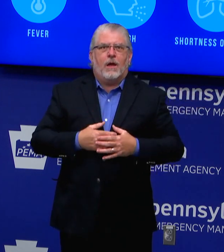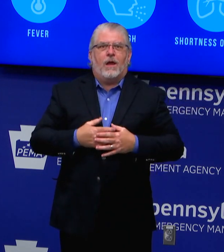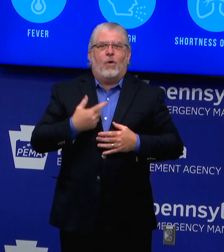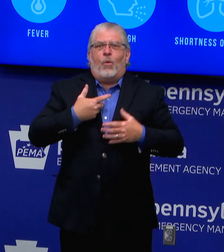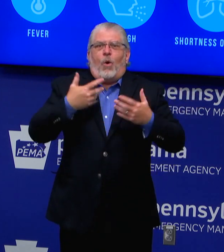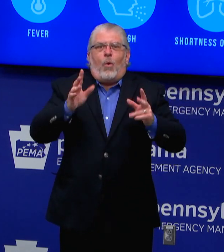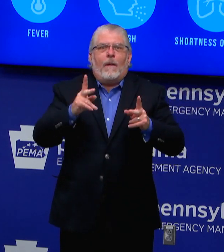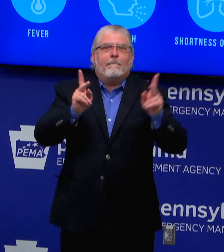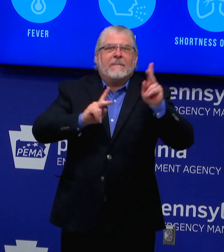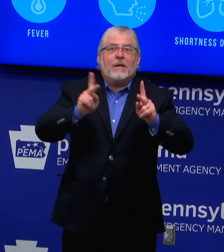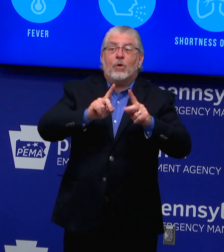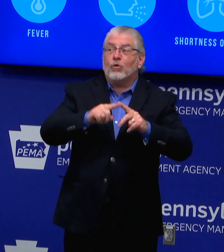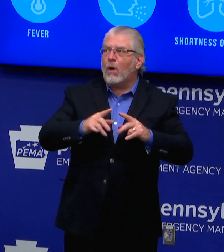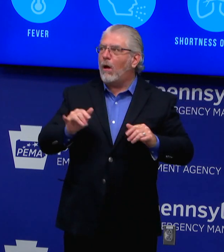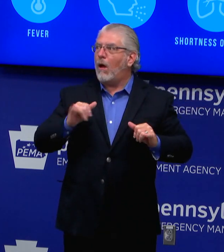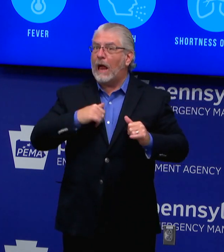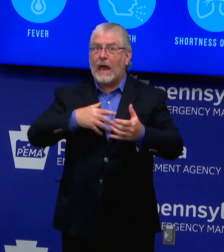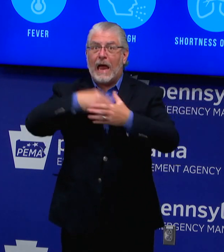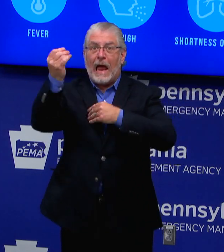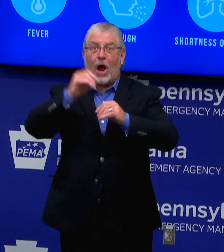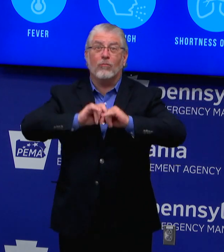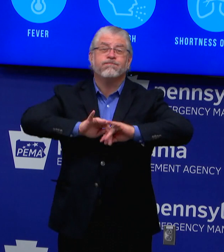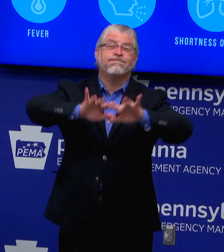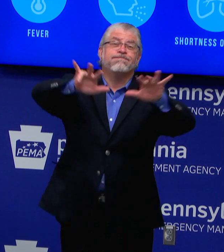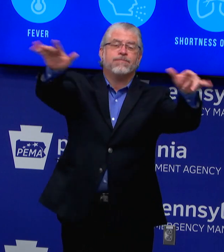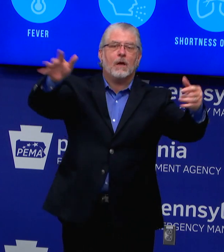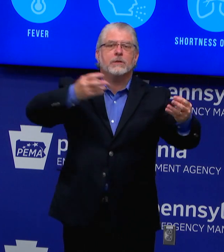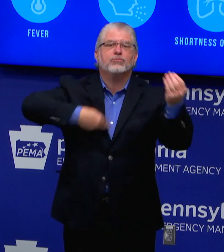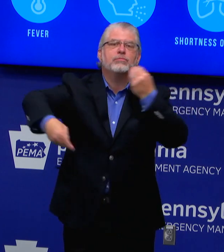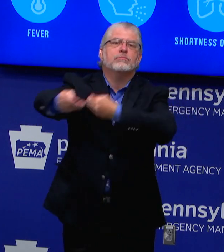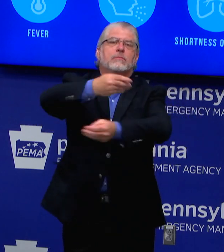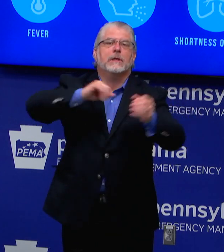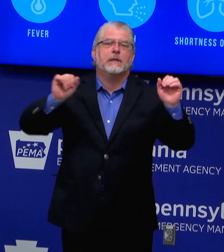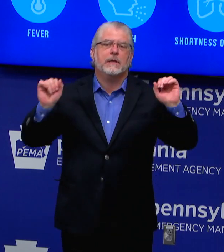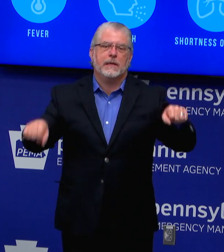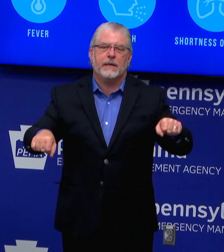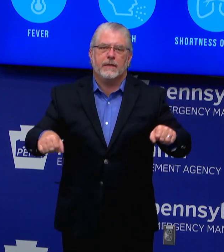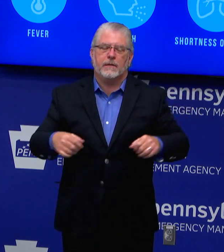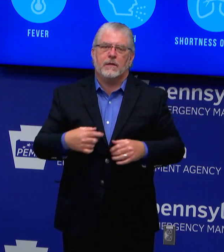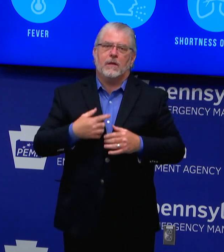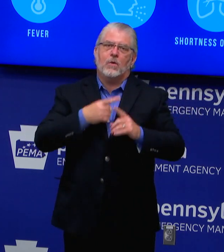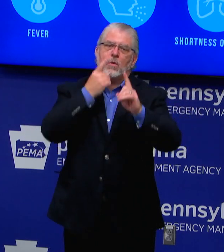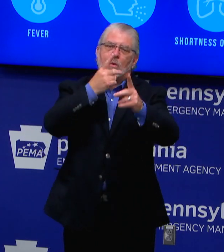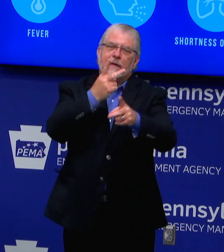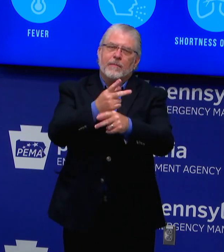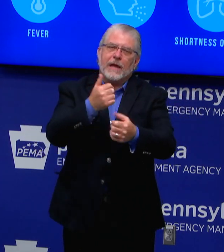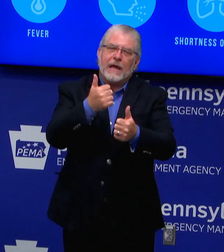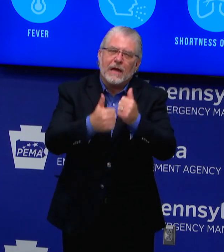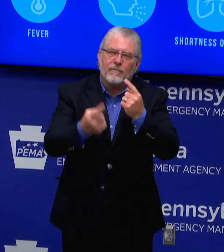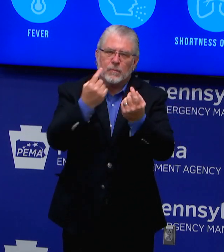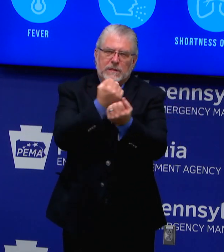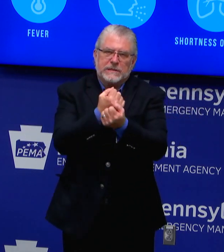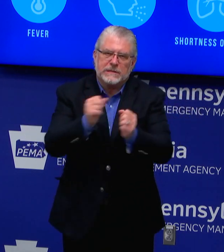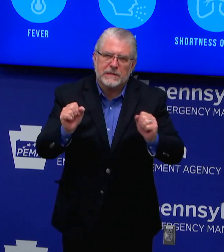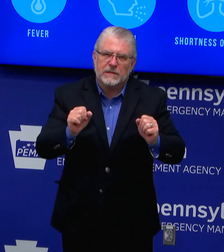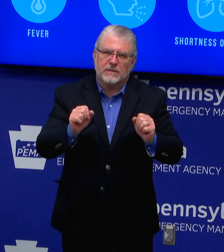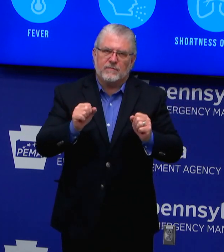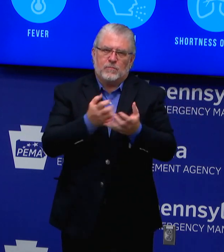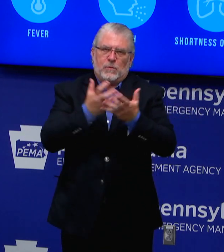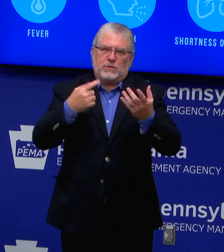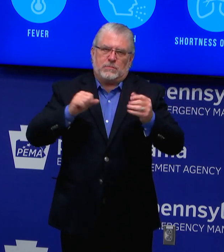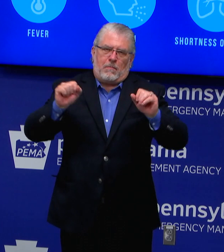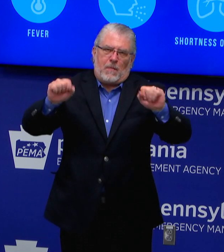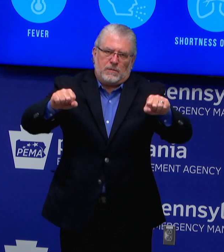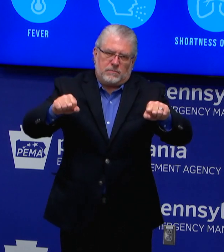spread. We want to keep people safe. I think we need to do everything we can to avoid contagion,